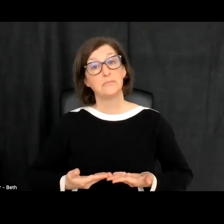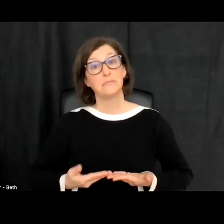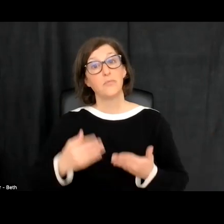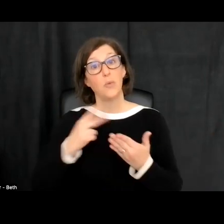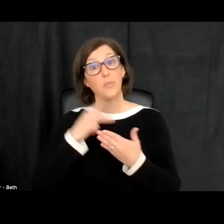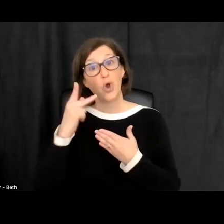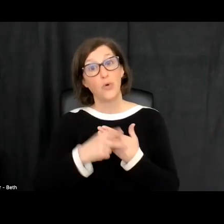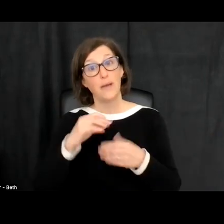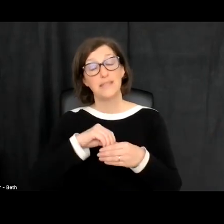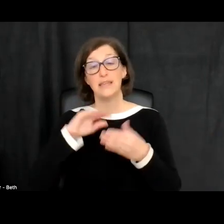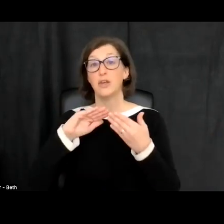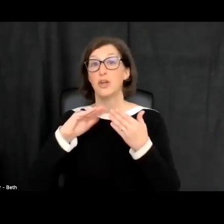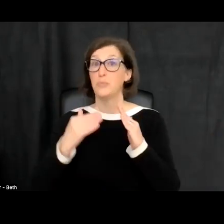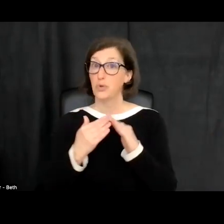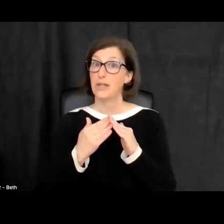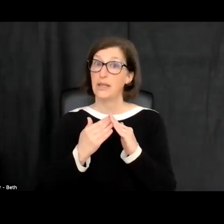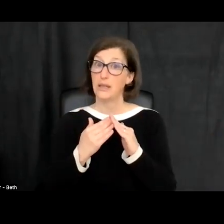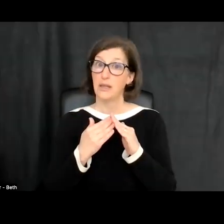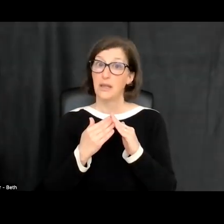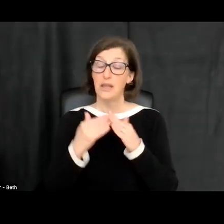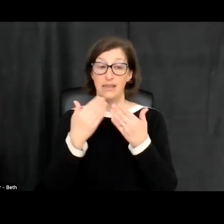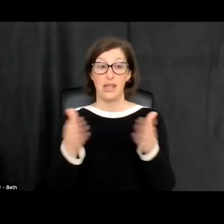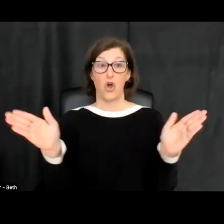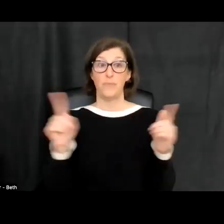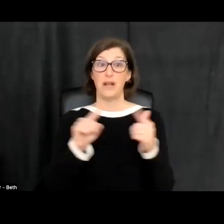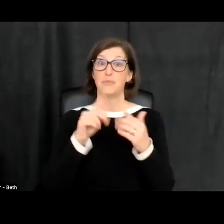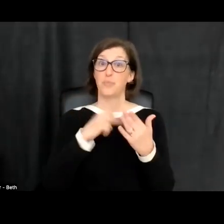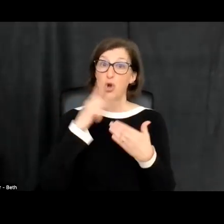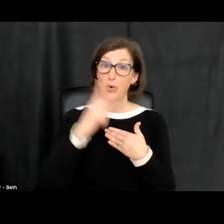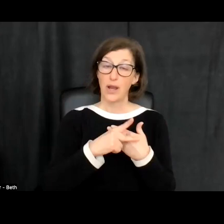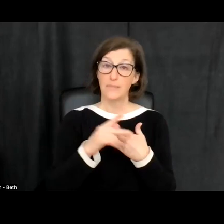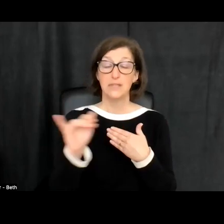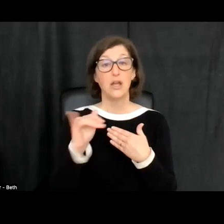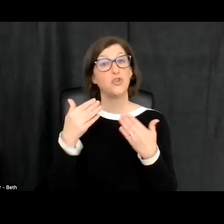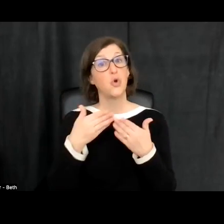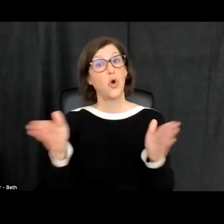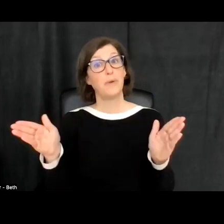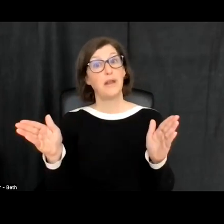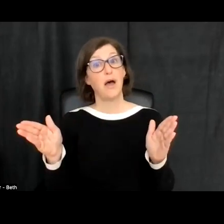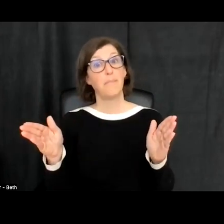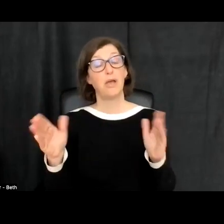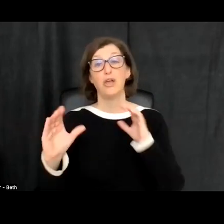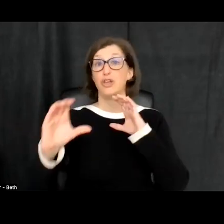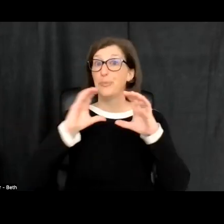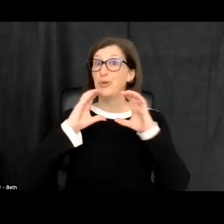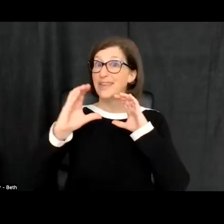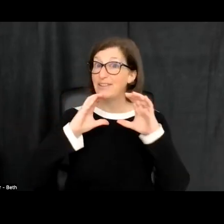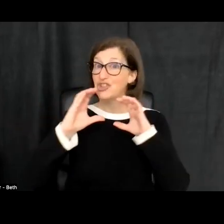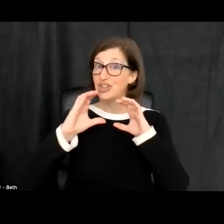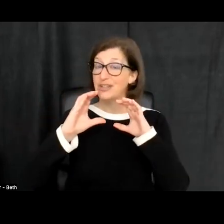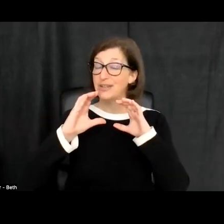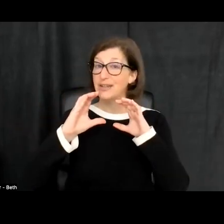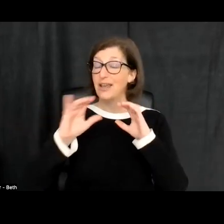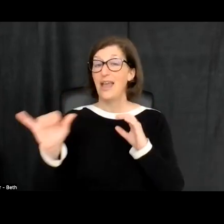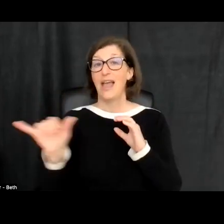programs in their communities. They open up to programs. They also open up channels of communication, as well as